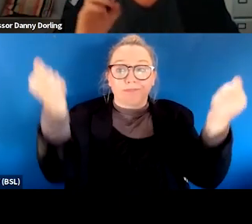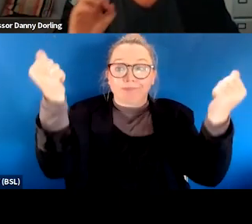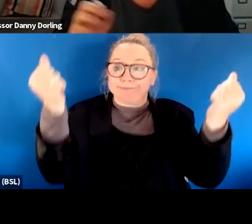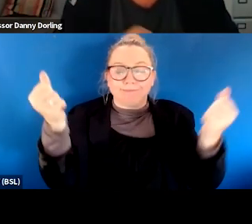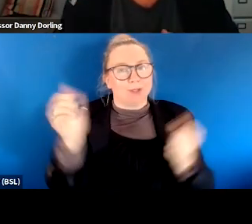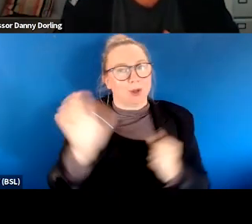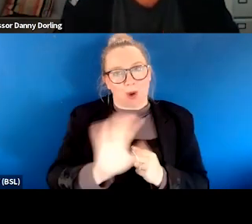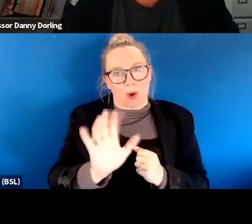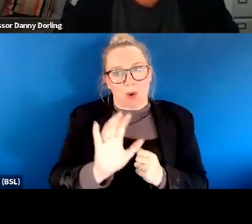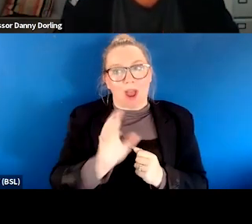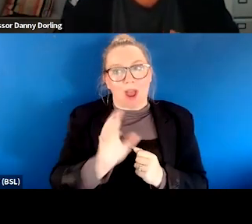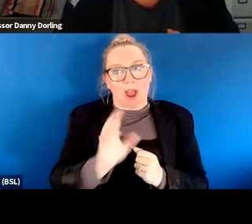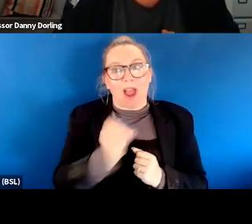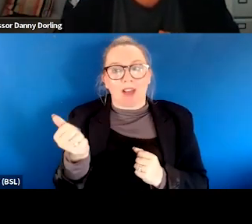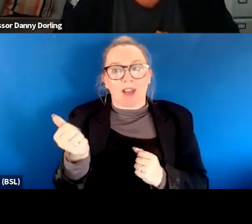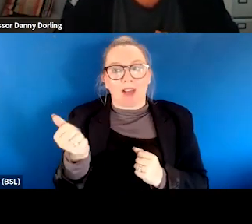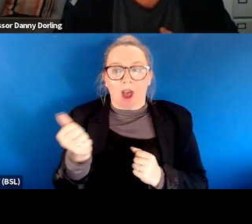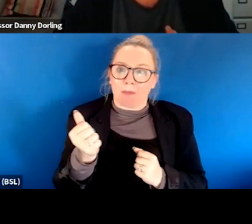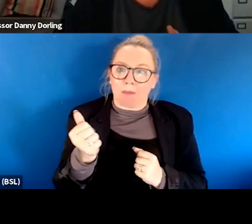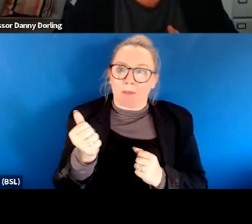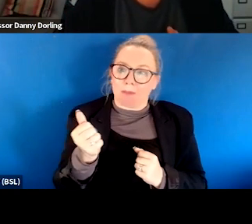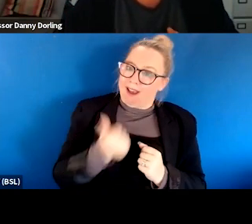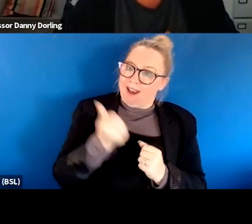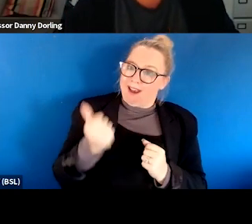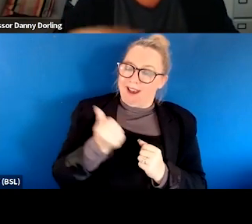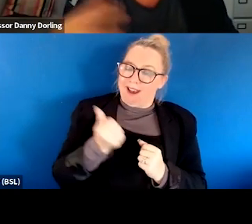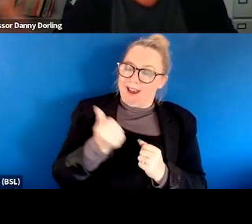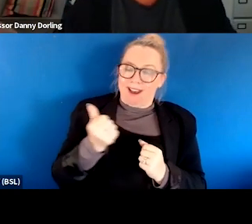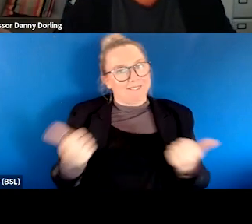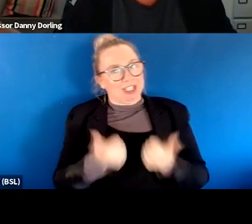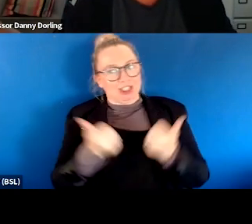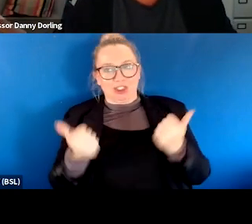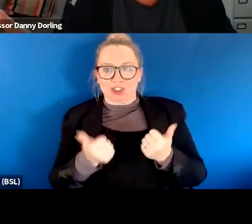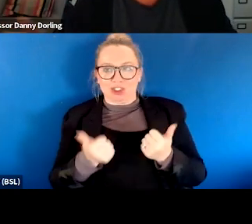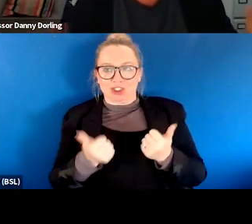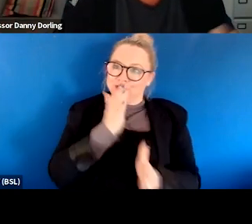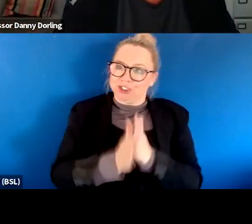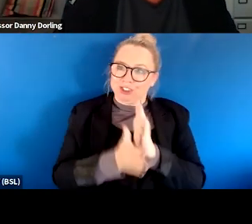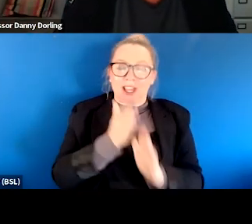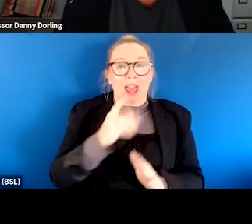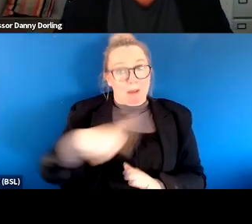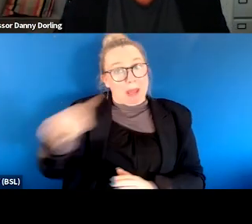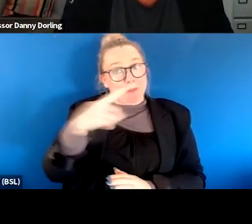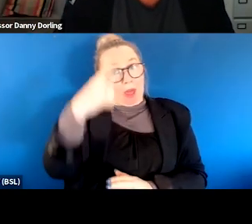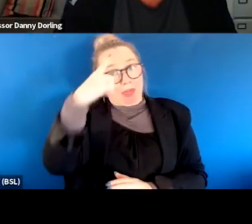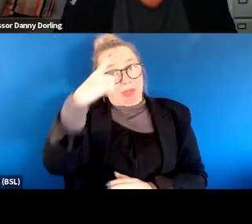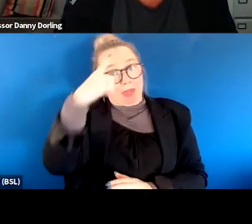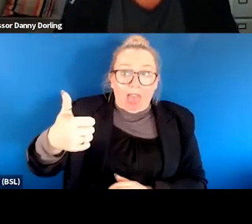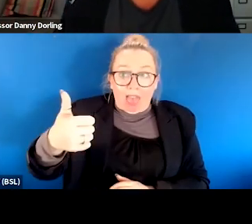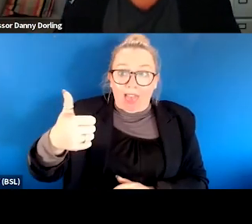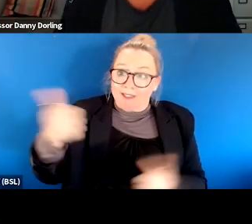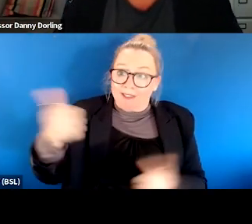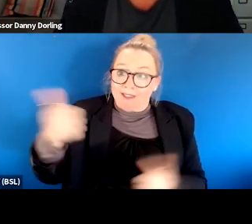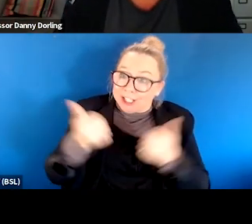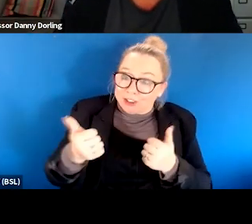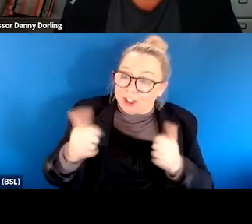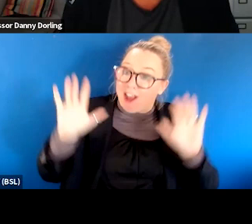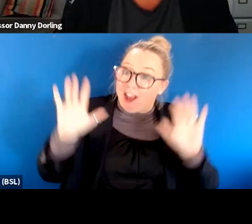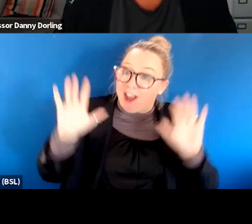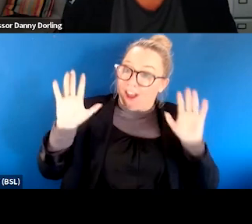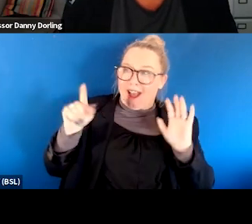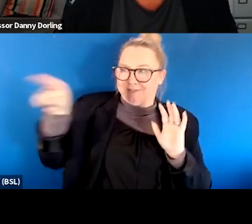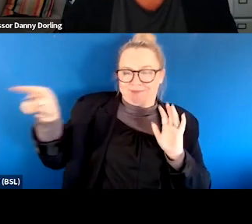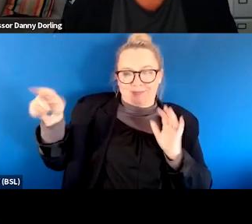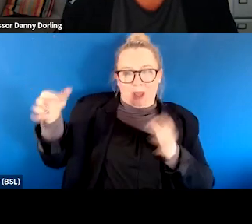will think it has ended quickly for a while, especially if they're told it has ended by particular politicians who want to